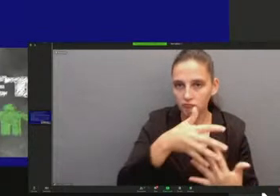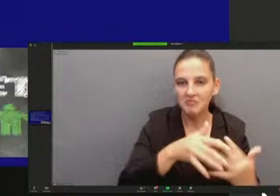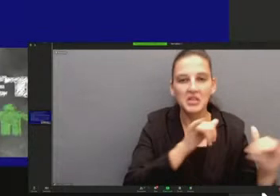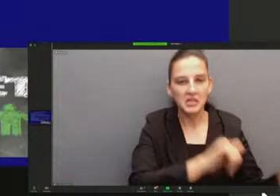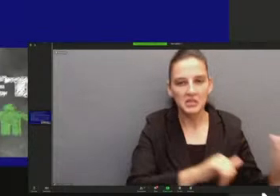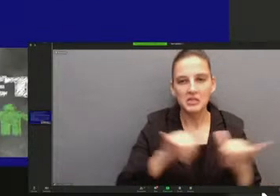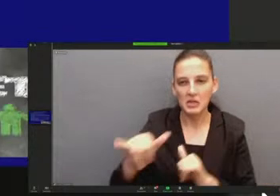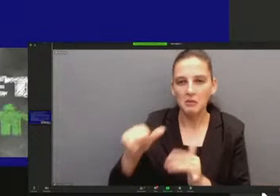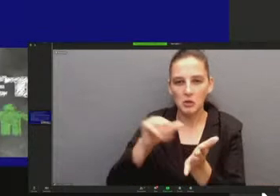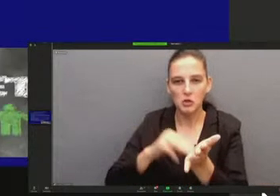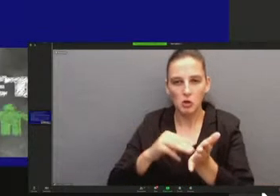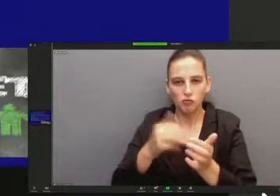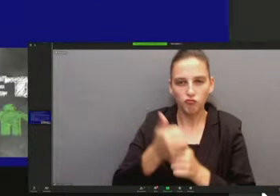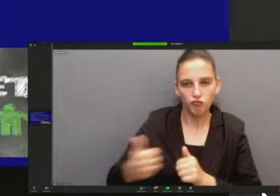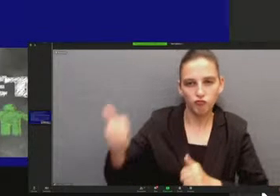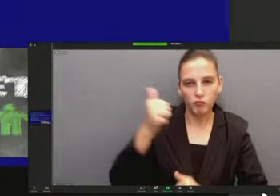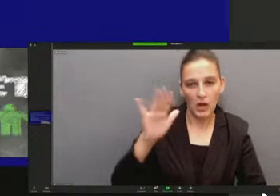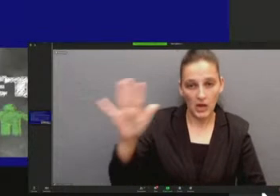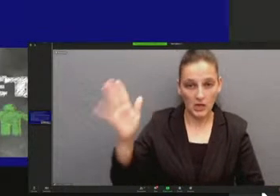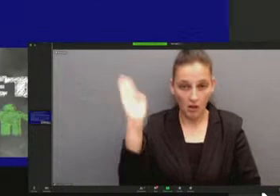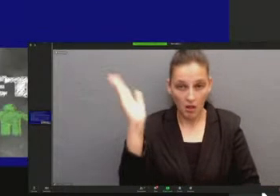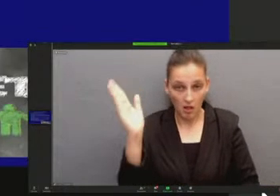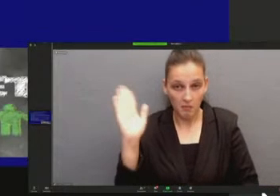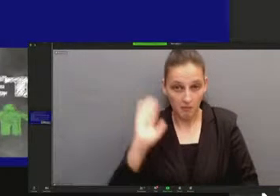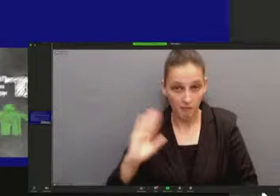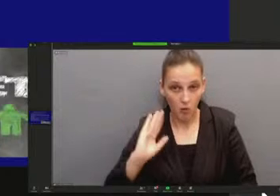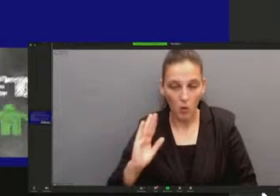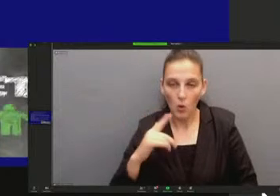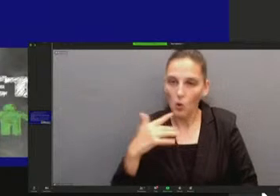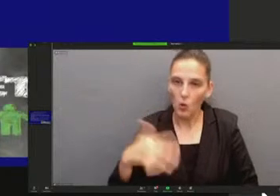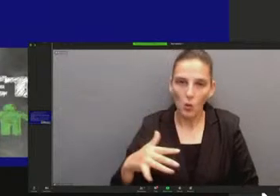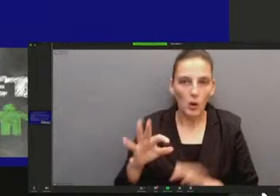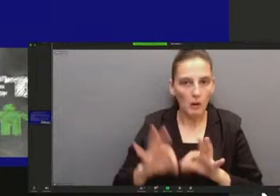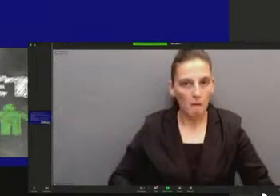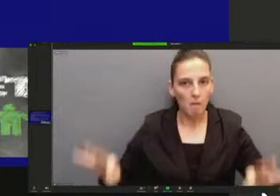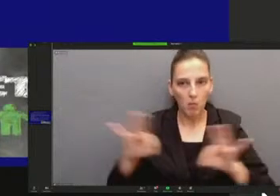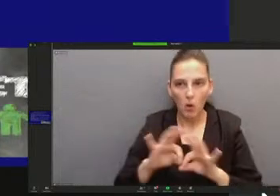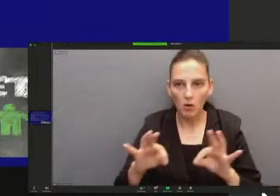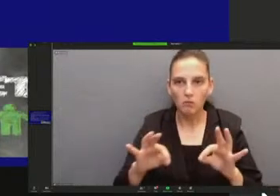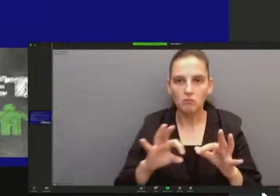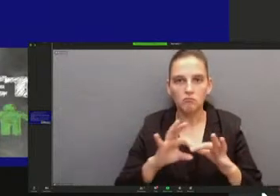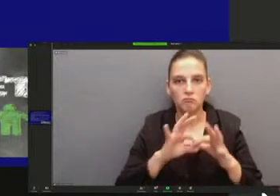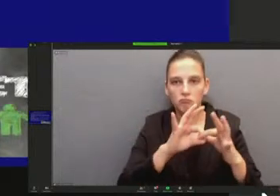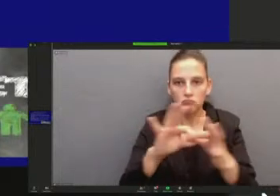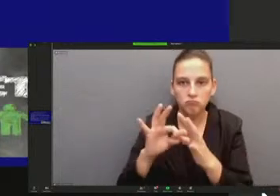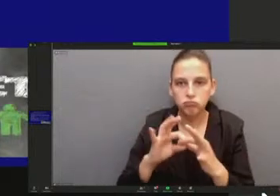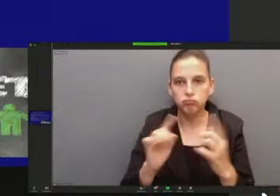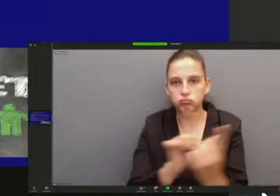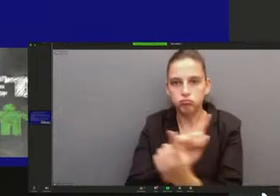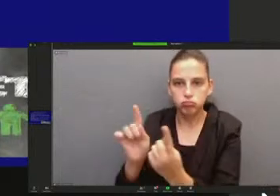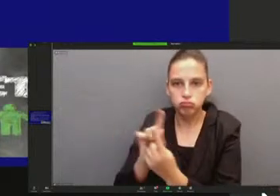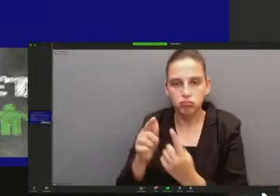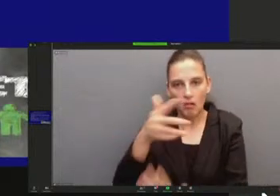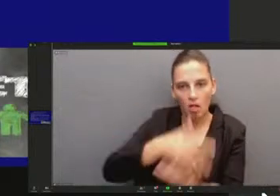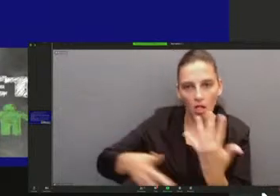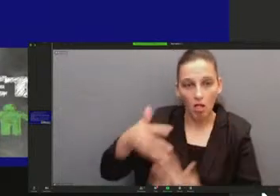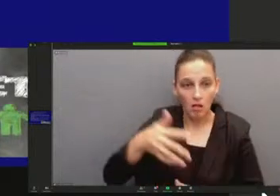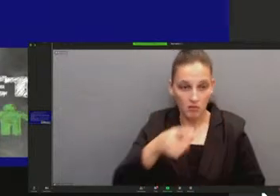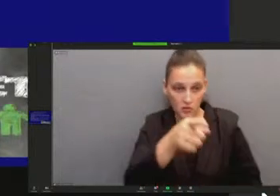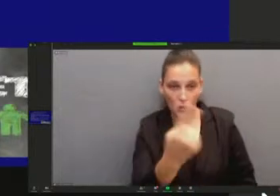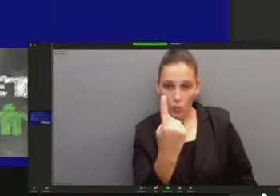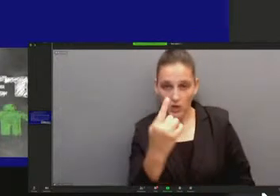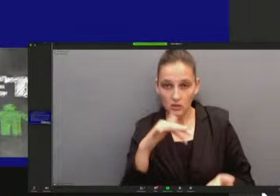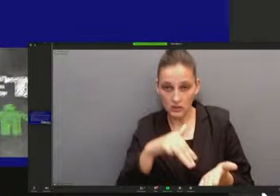General's comments to us earlier, the power of social relationships. I'm illustrating it with one study that documents that